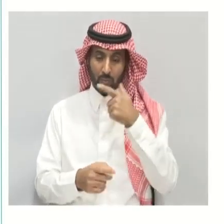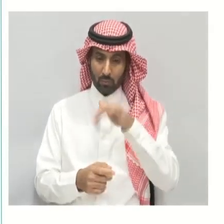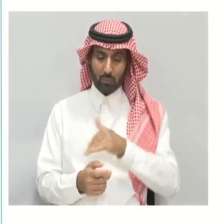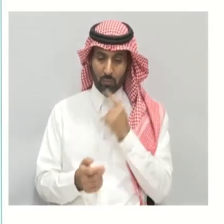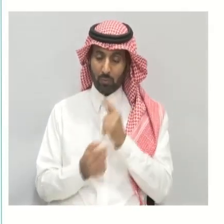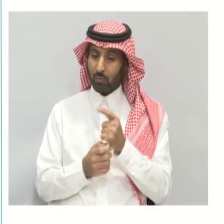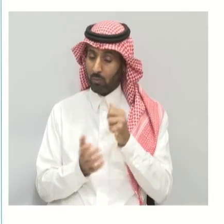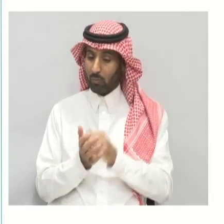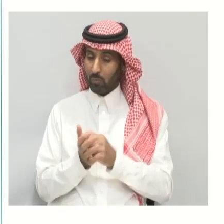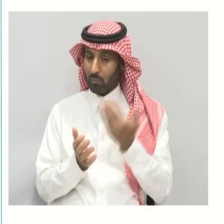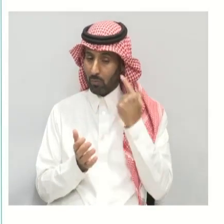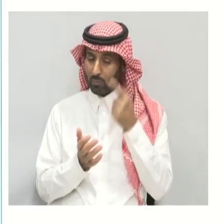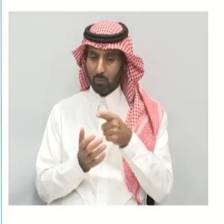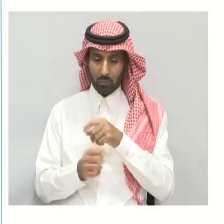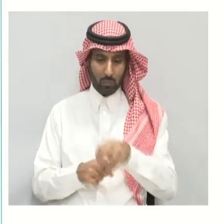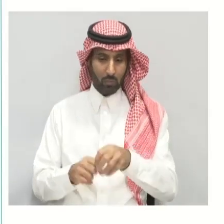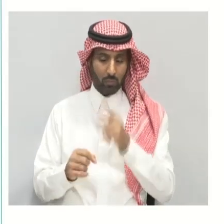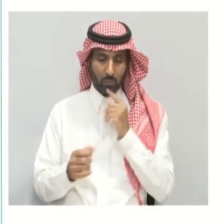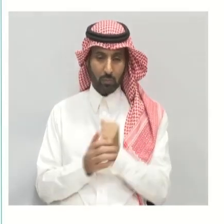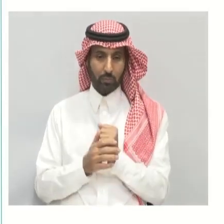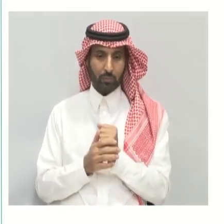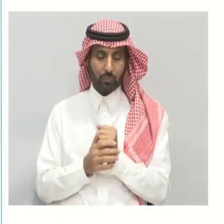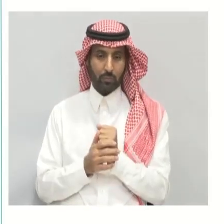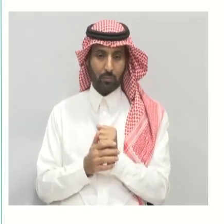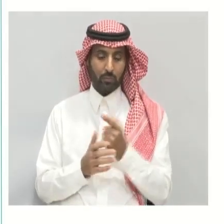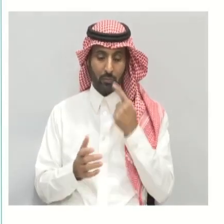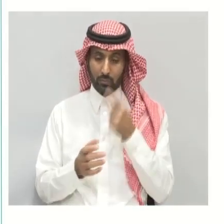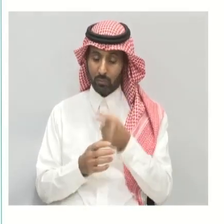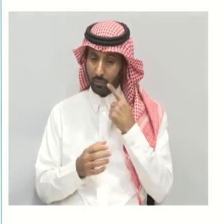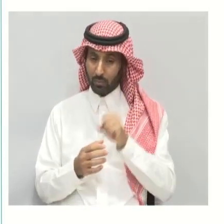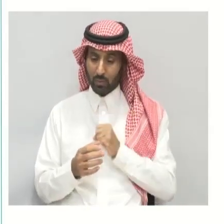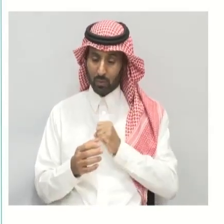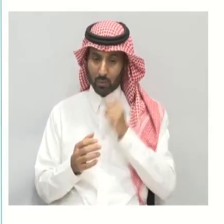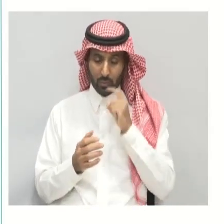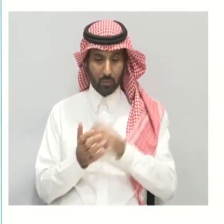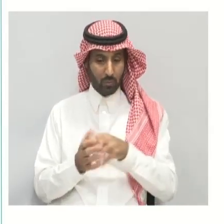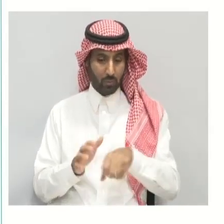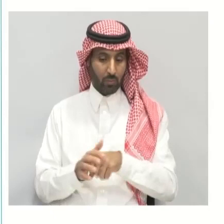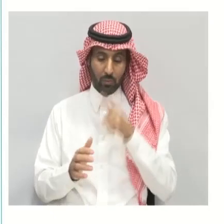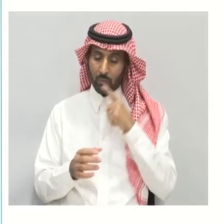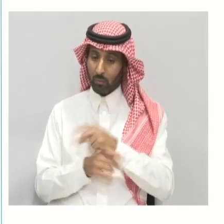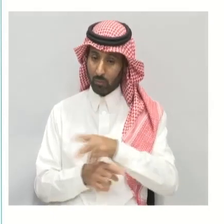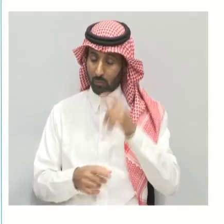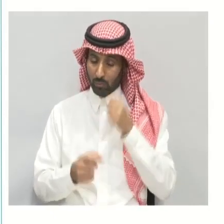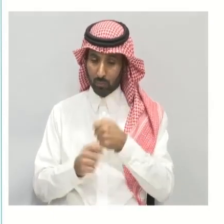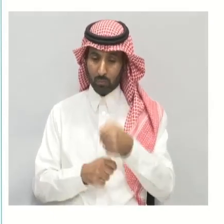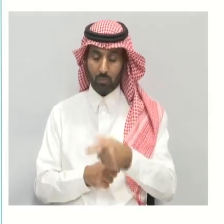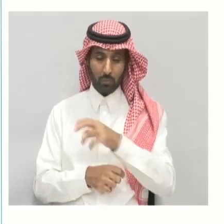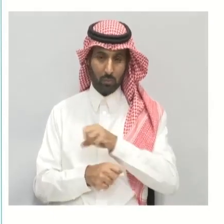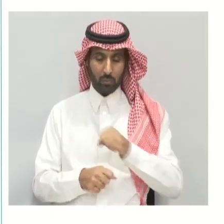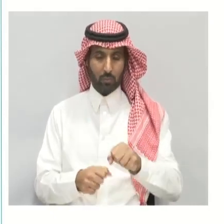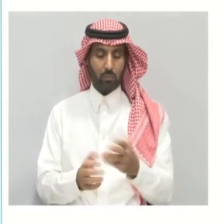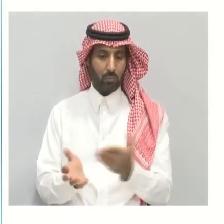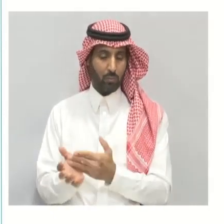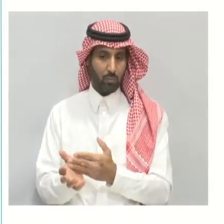the neighborhood lesson, where we have where we have in our neighborhood mall that has different clothing stores.